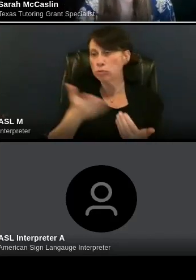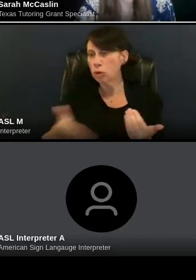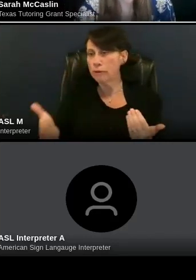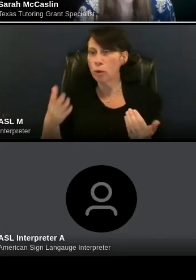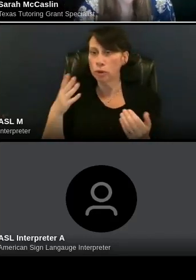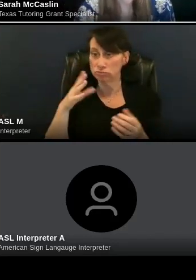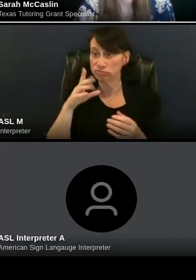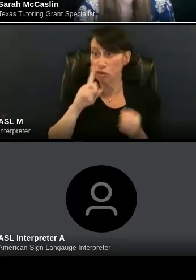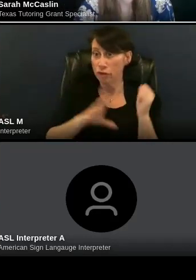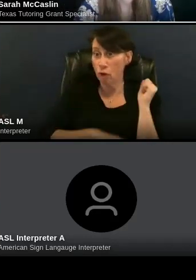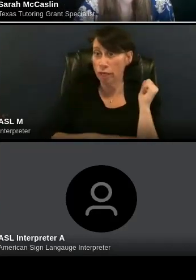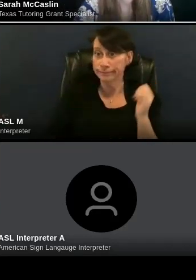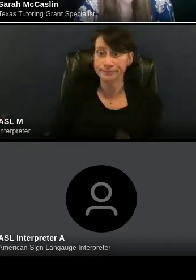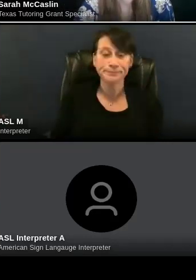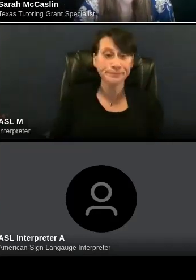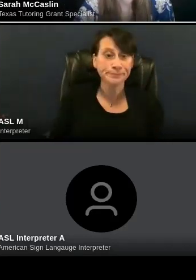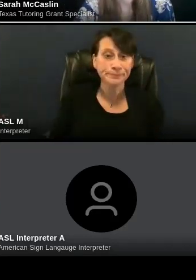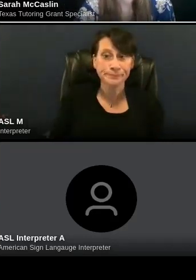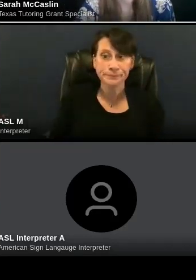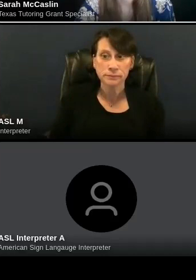into the fall.